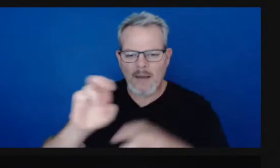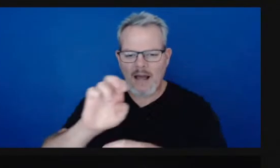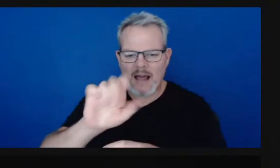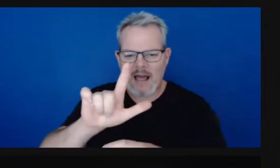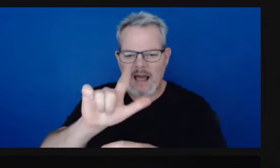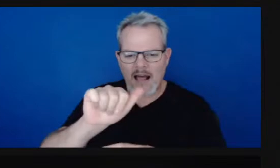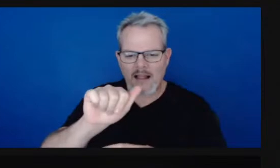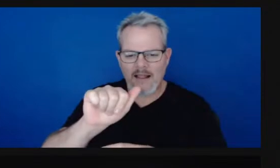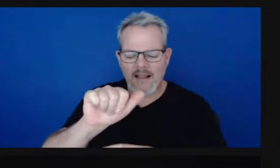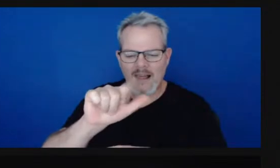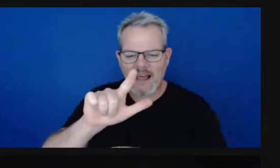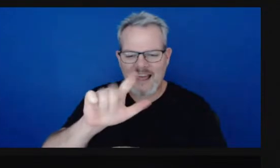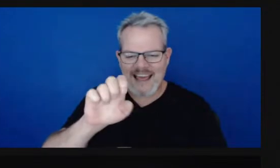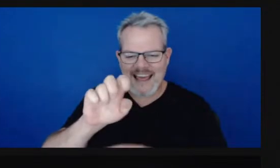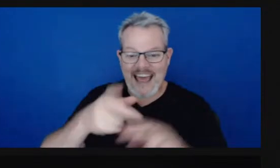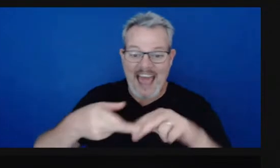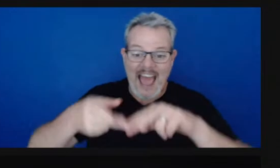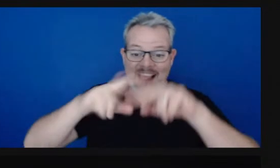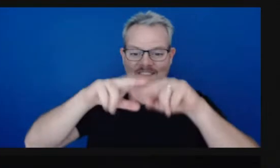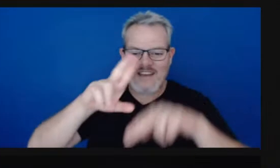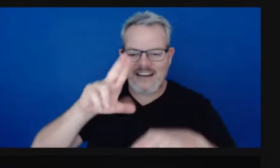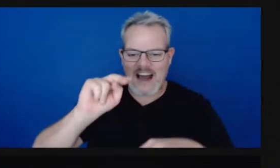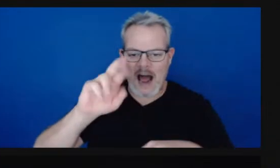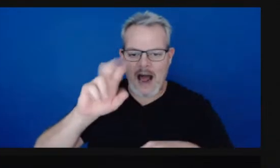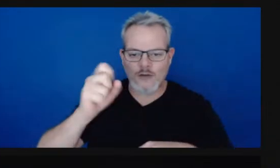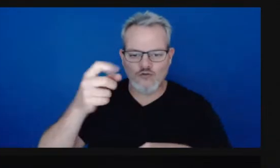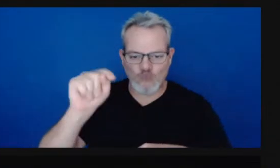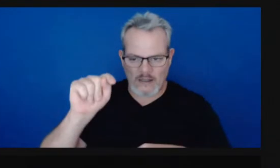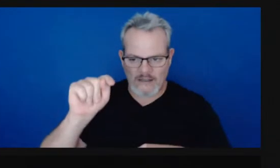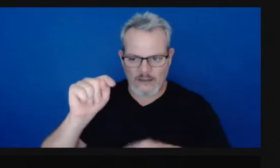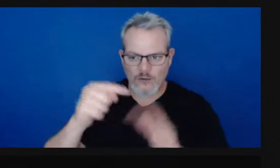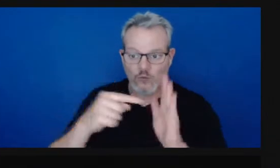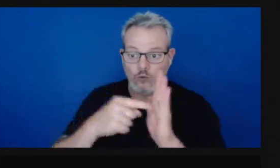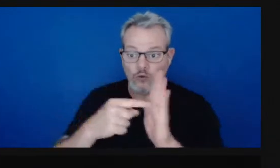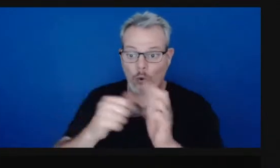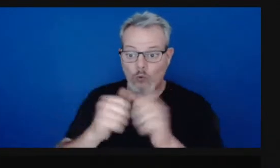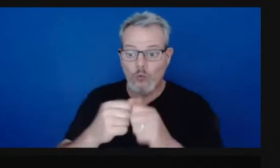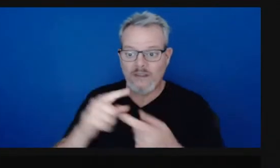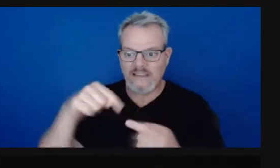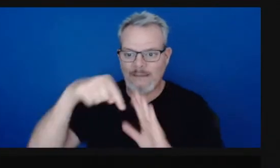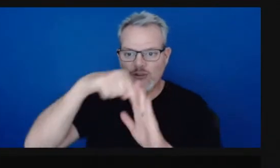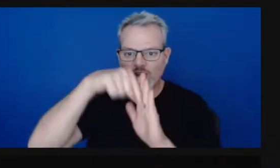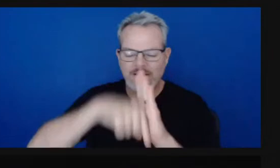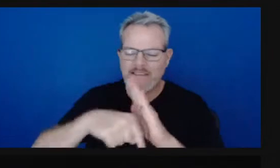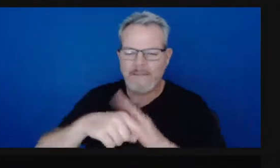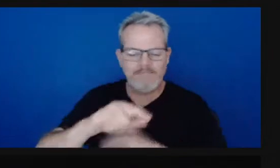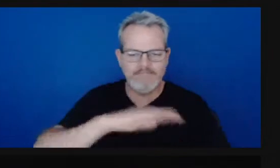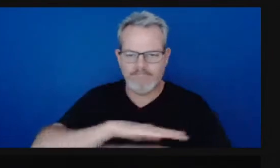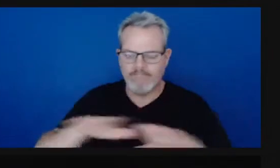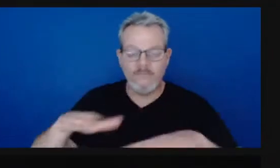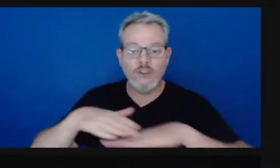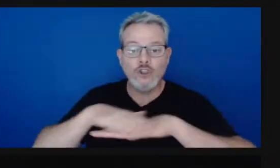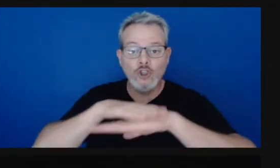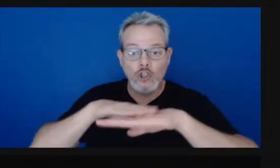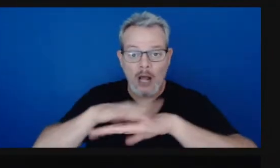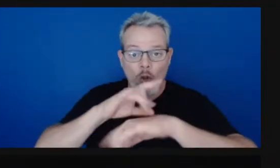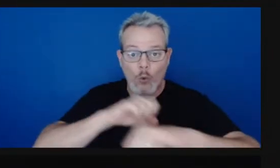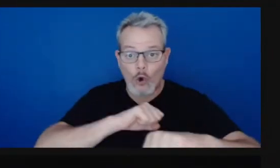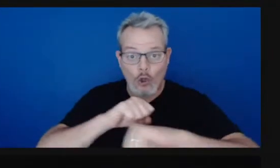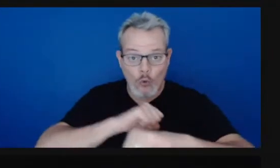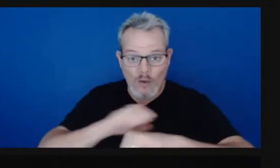which might be expressed with more shallow earthquakes, but it's not seen yet. And it's more of